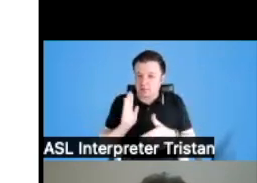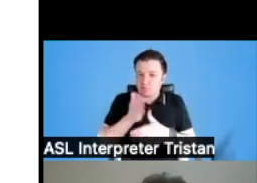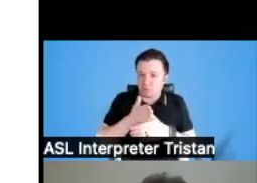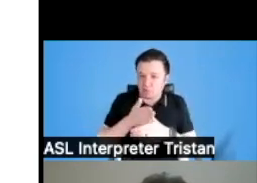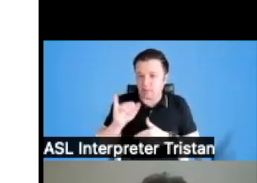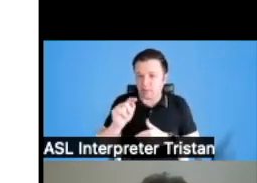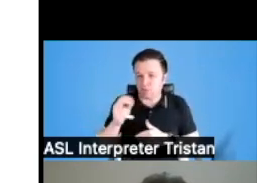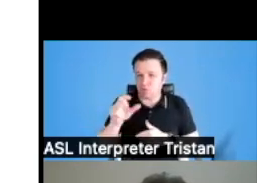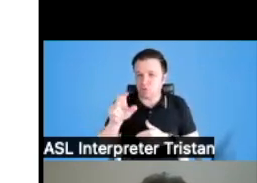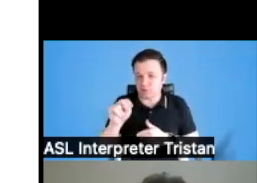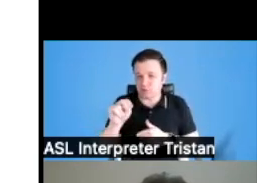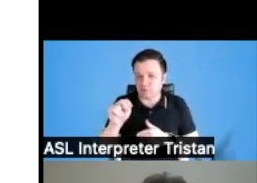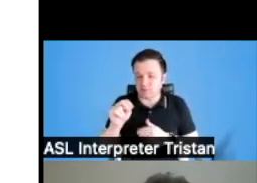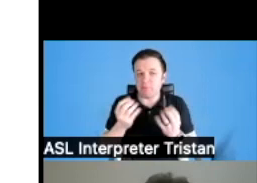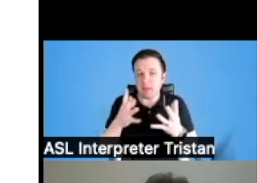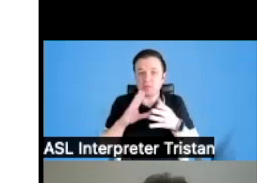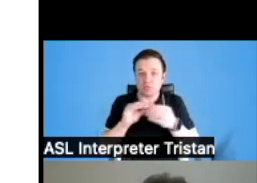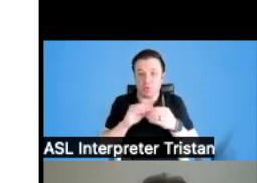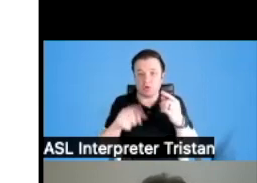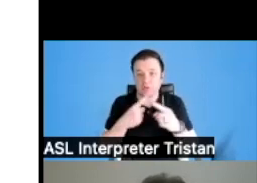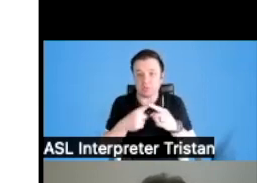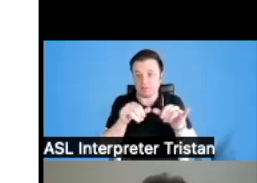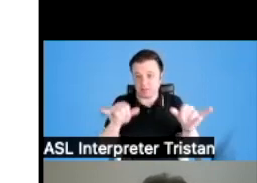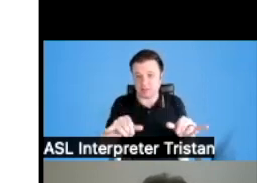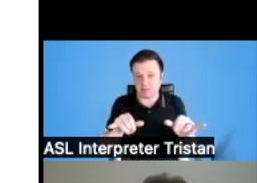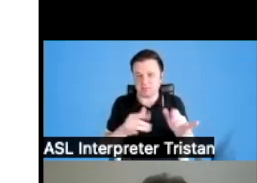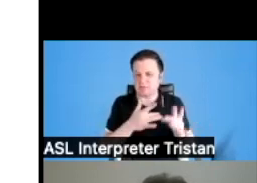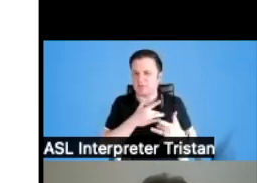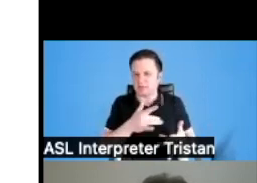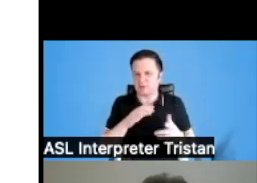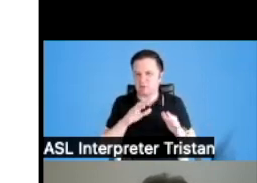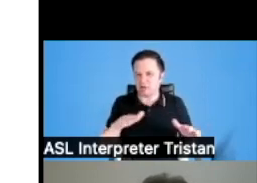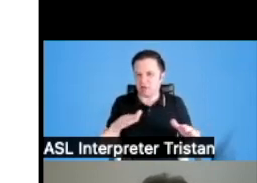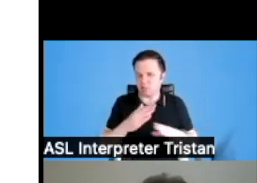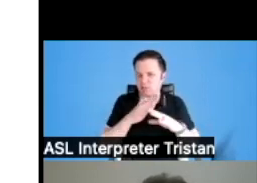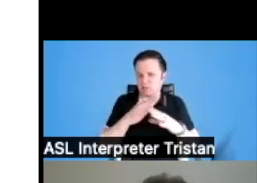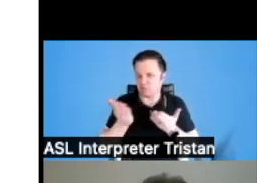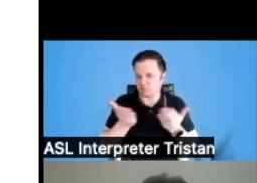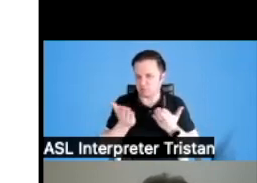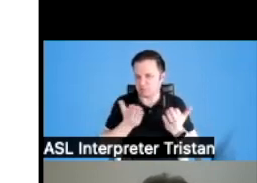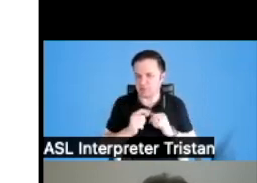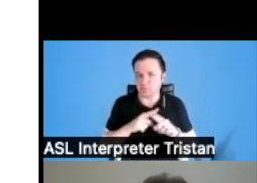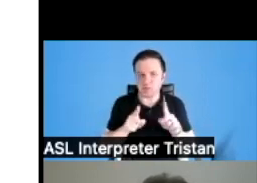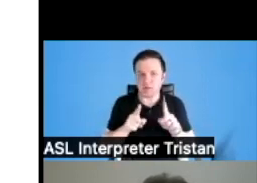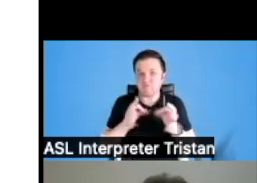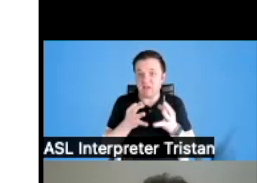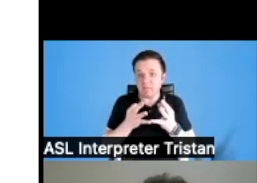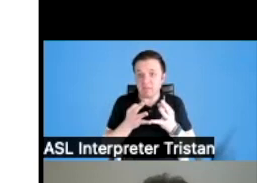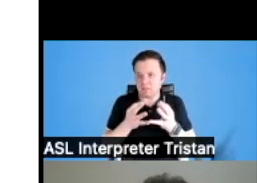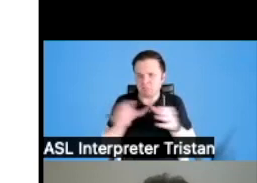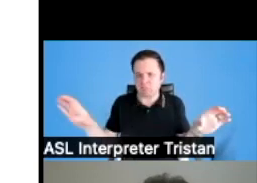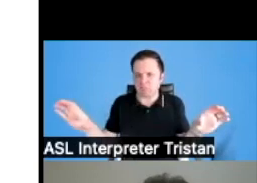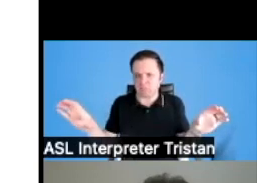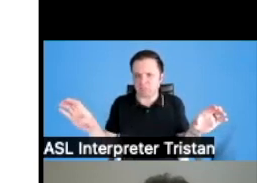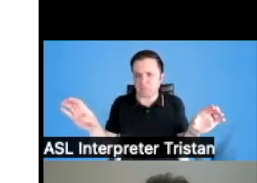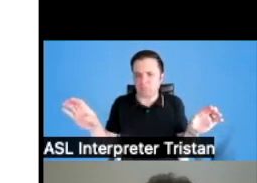many stories about systems, mainly child protective services, but some others as well, splitting up families early on in a way